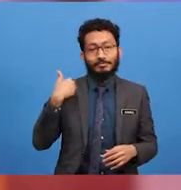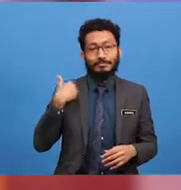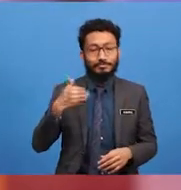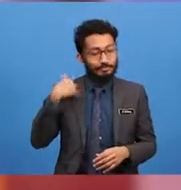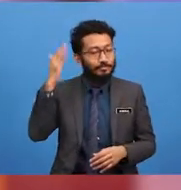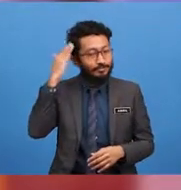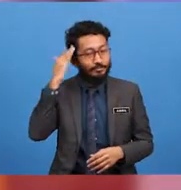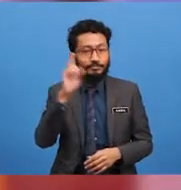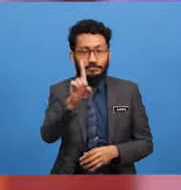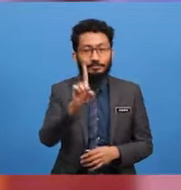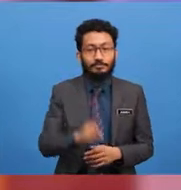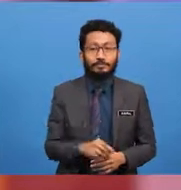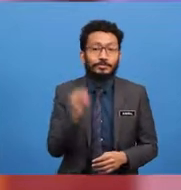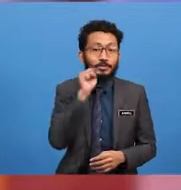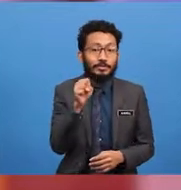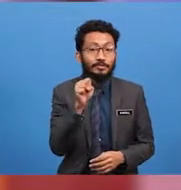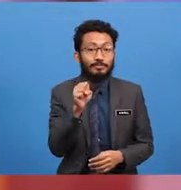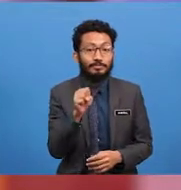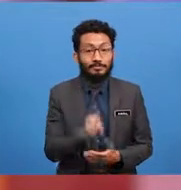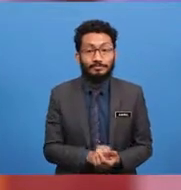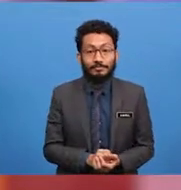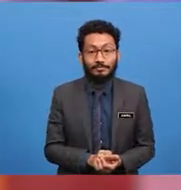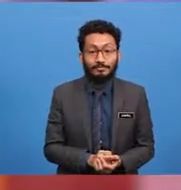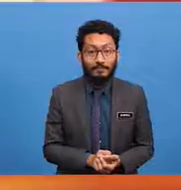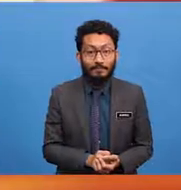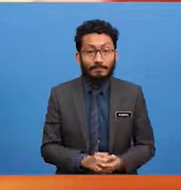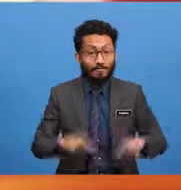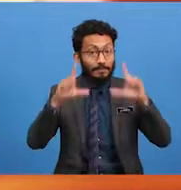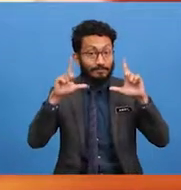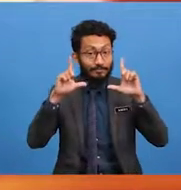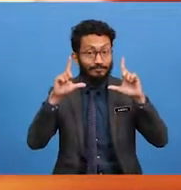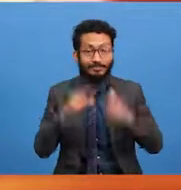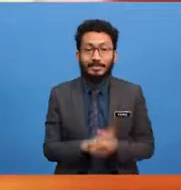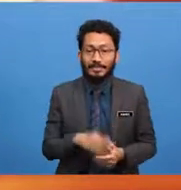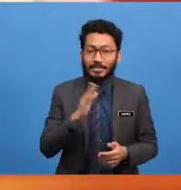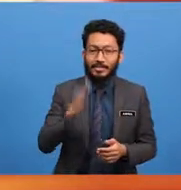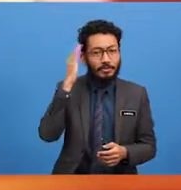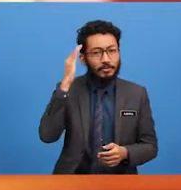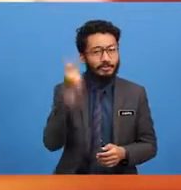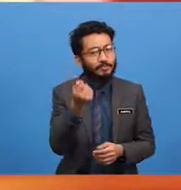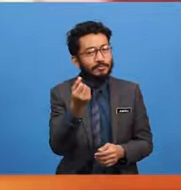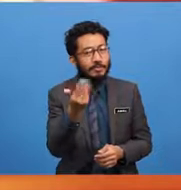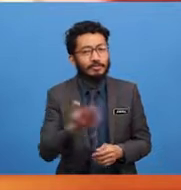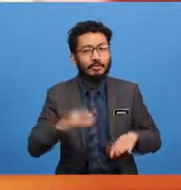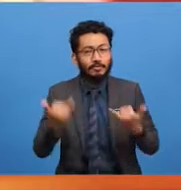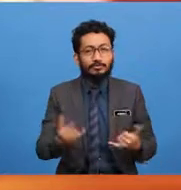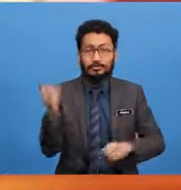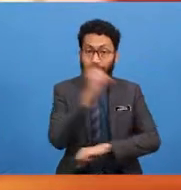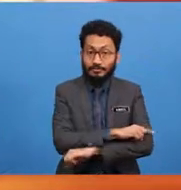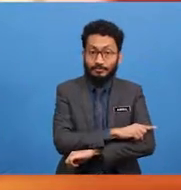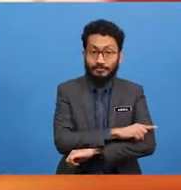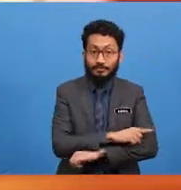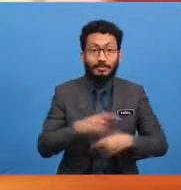one. She's quite famous. I know a few, but today, let